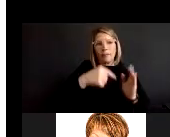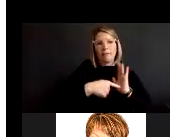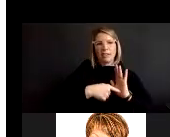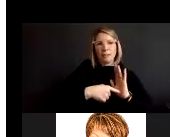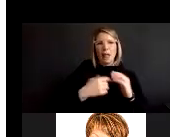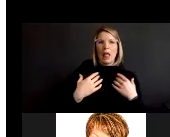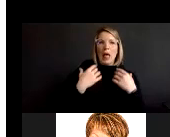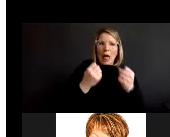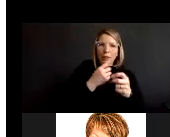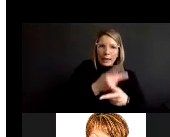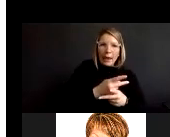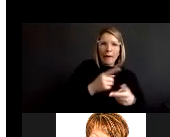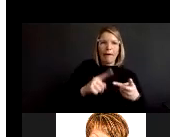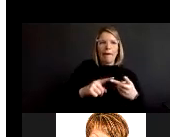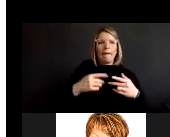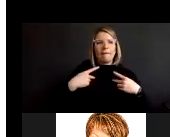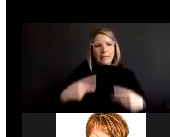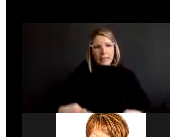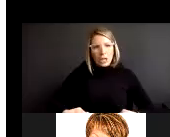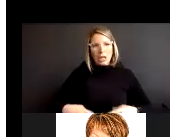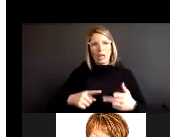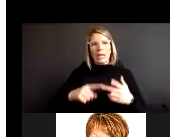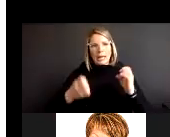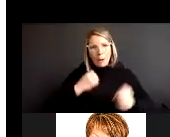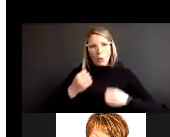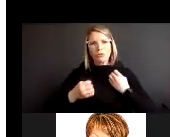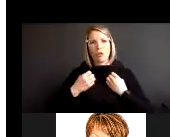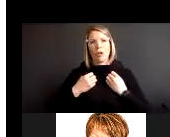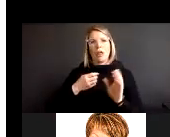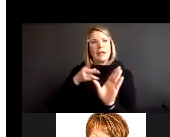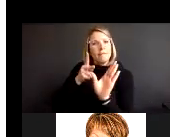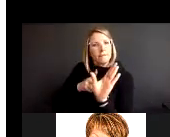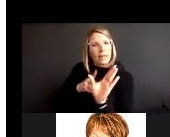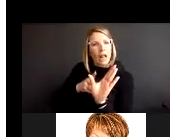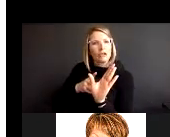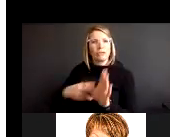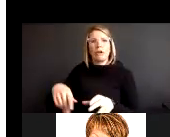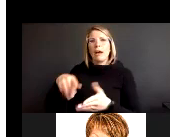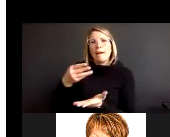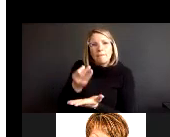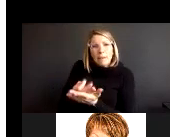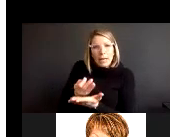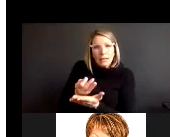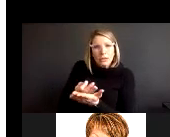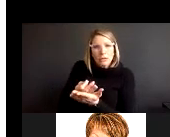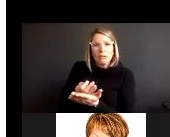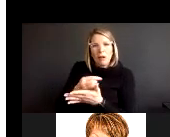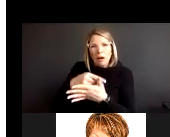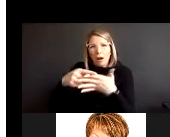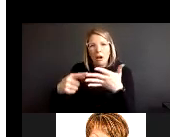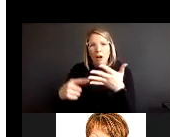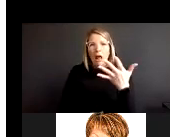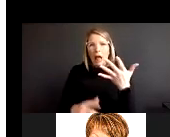care, financial. These are all different domains. So again, with adult protection, we talk about